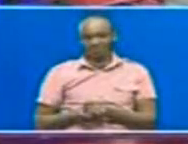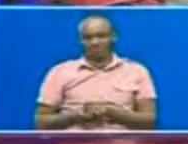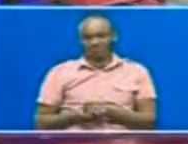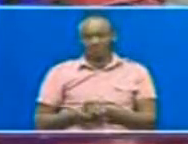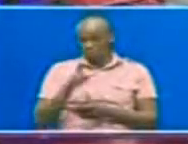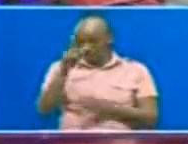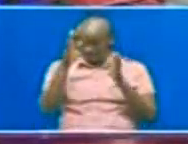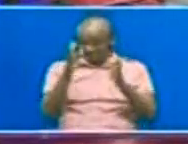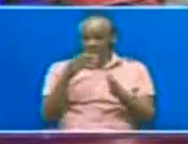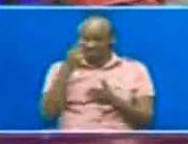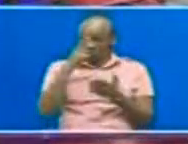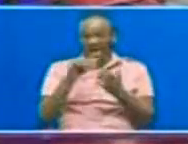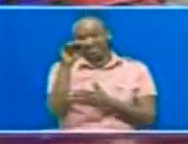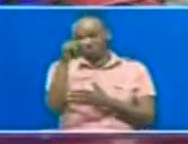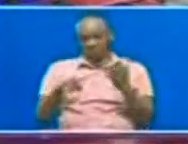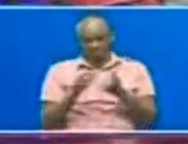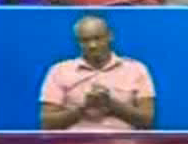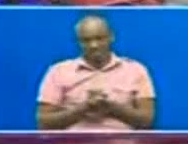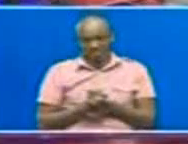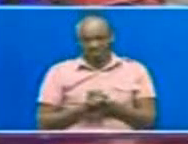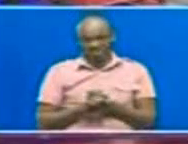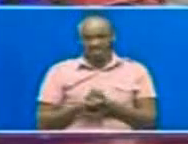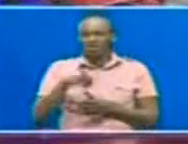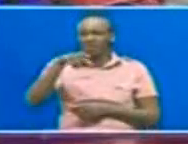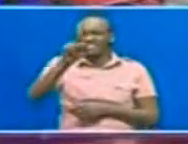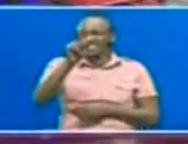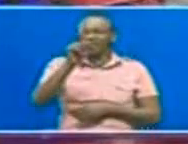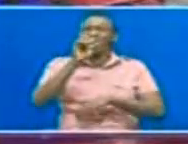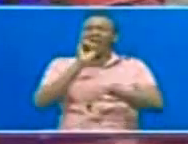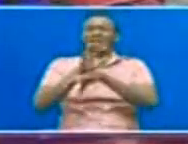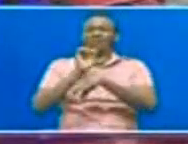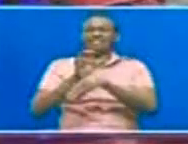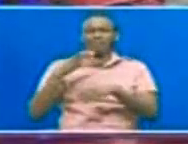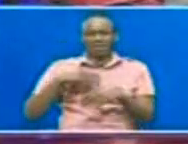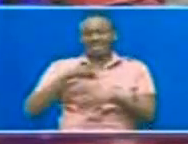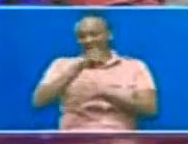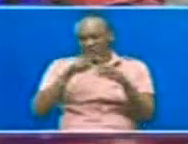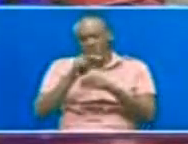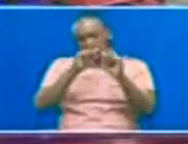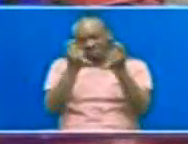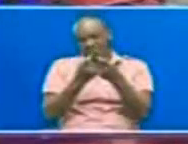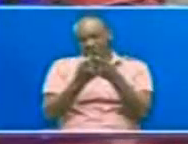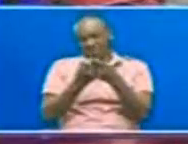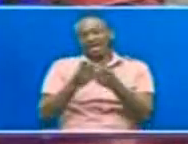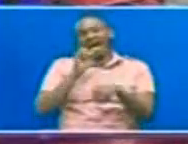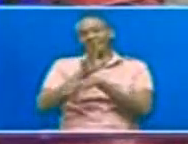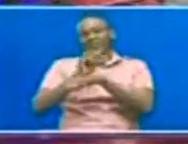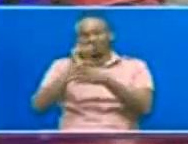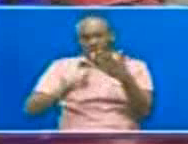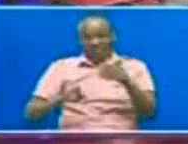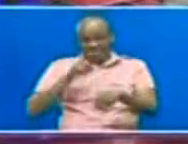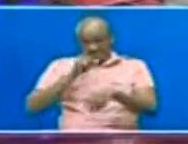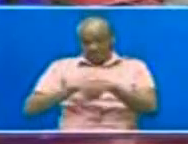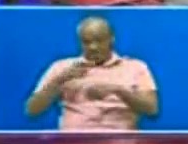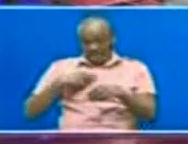Carl Peters Nyakundi anauliza, what advice does Joe have to give to the national team in the expansion of the